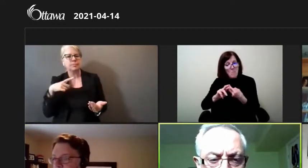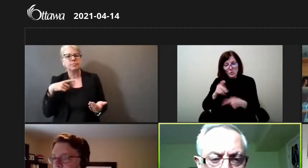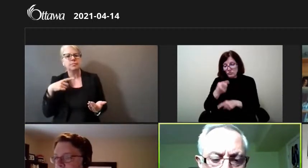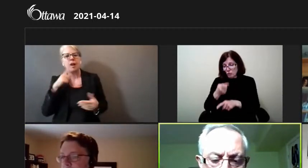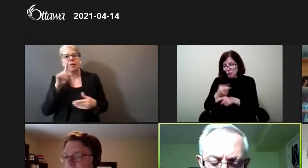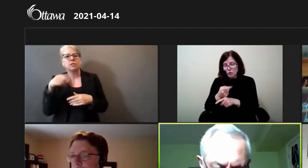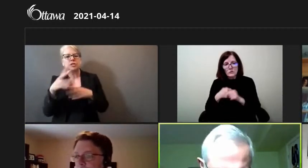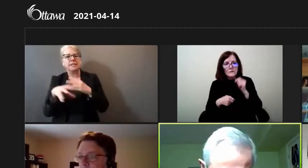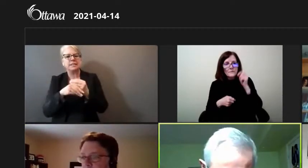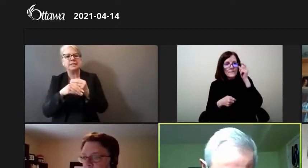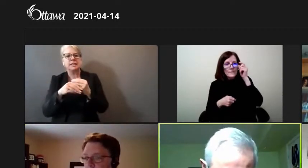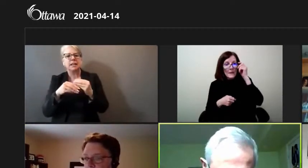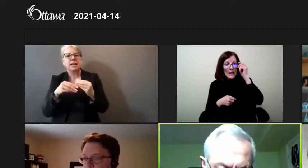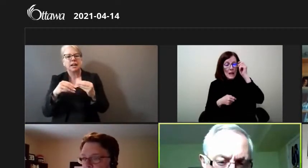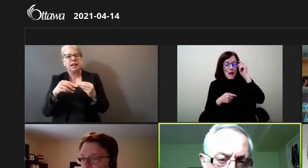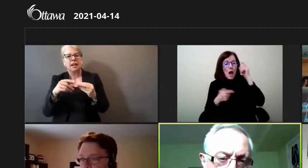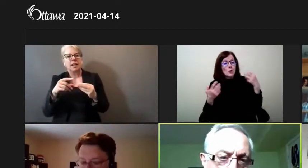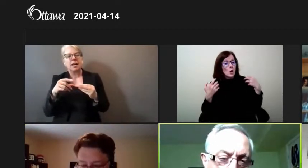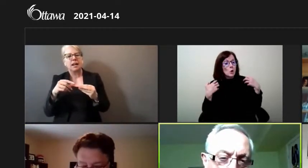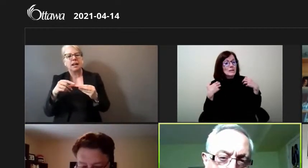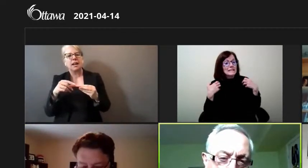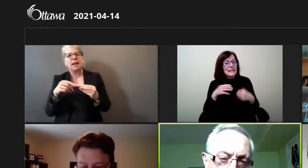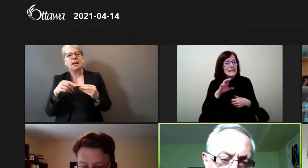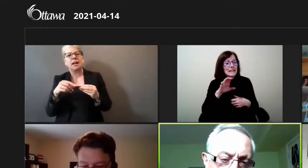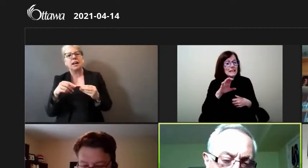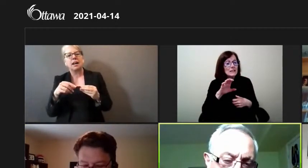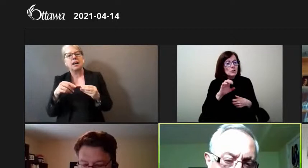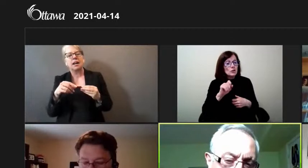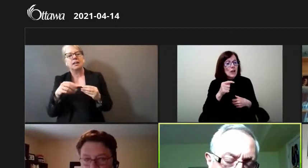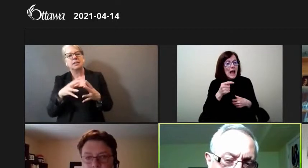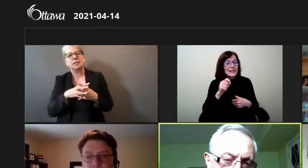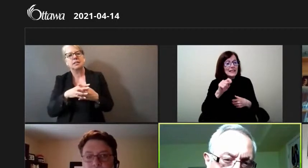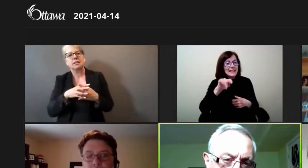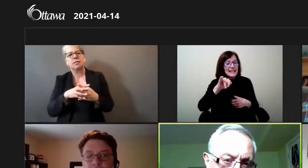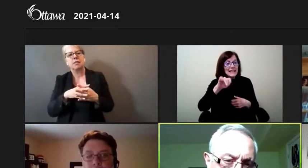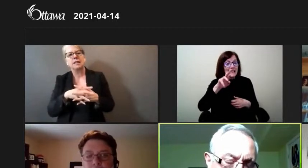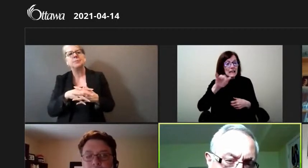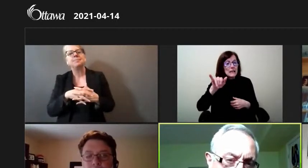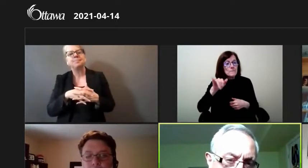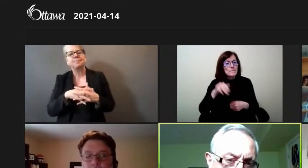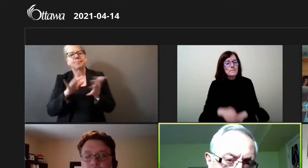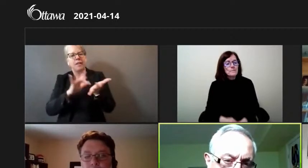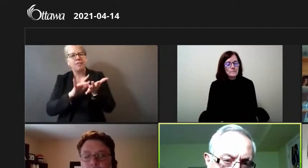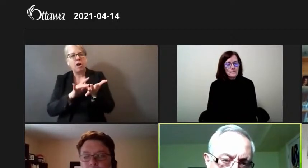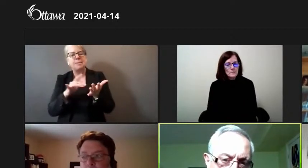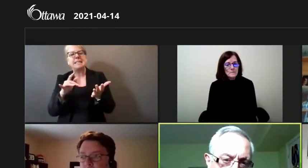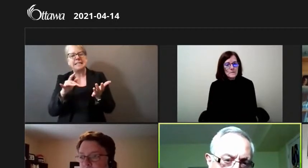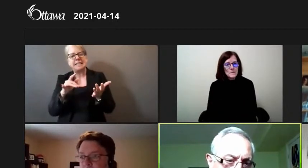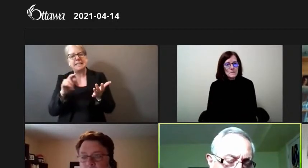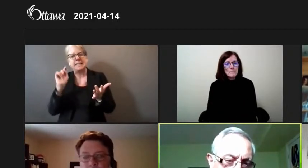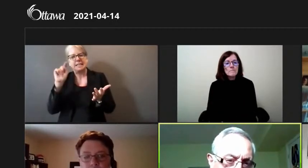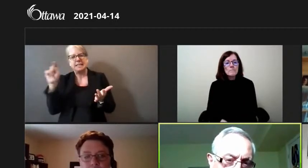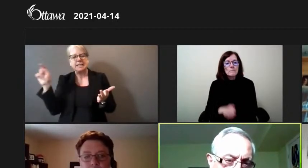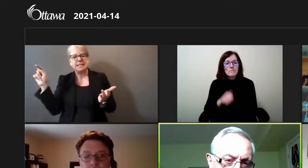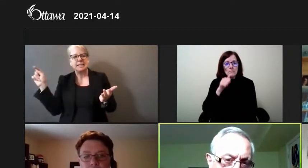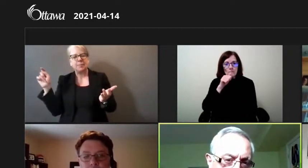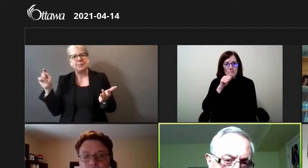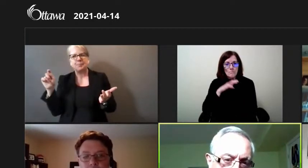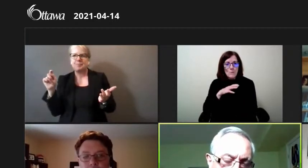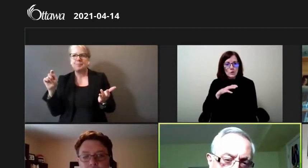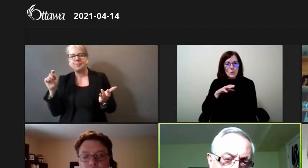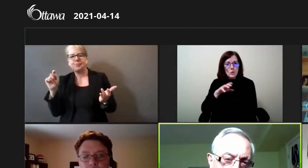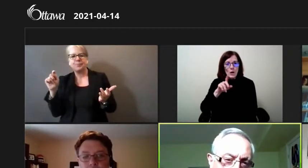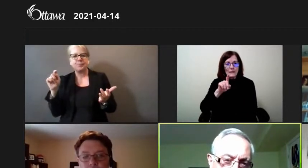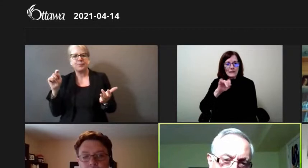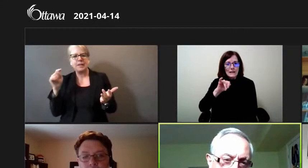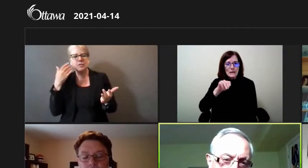going to say, Mr. DeMonte, and I know, the pharmacist, it seems like it's more, I don't know if it's